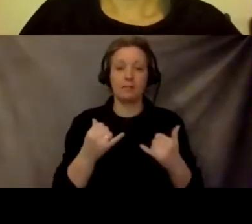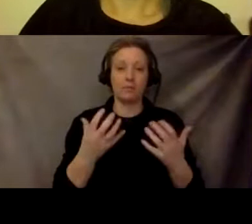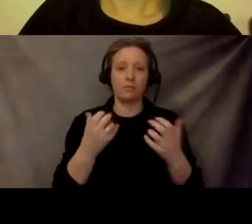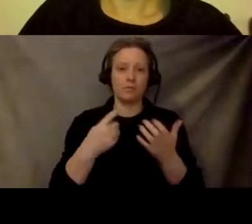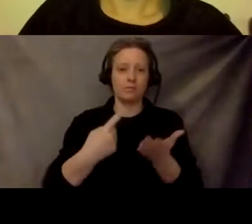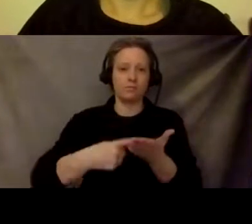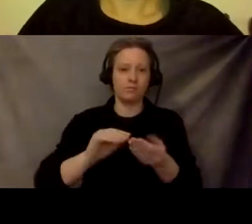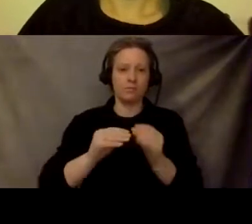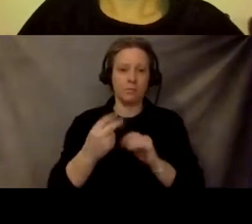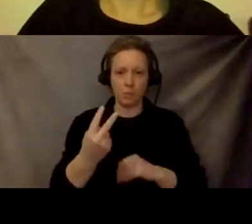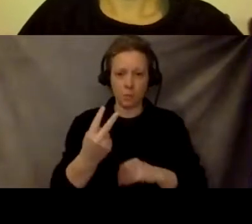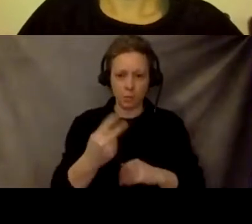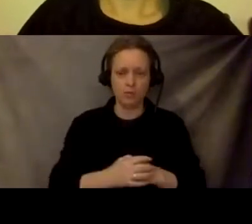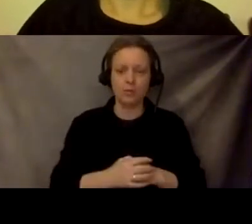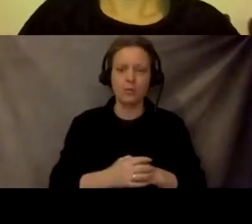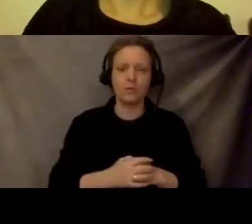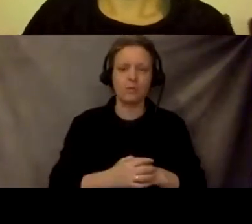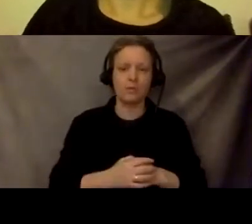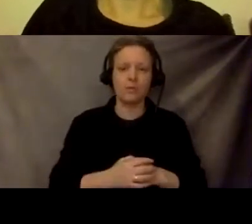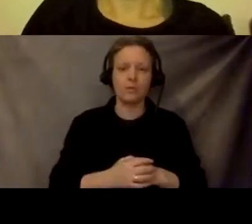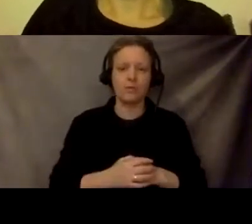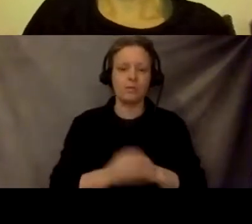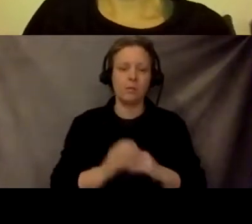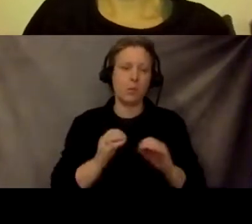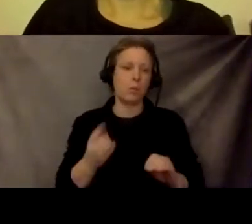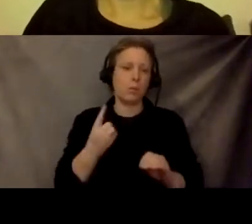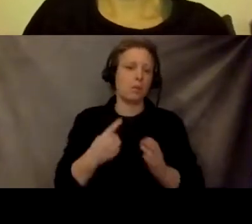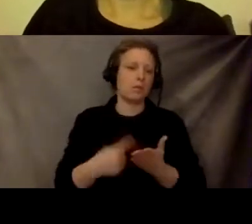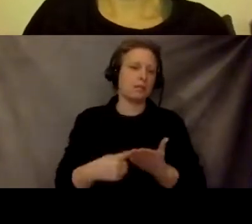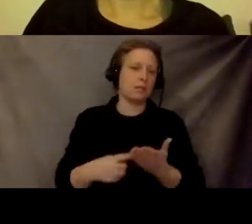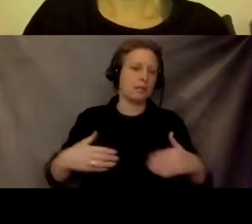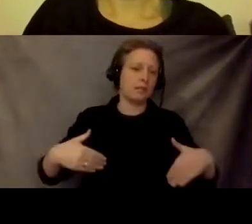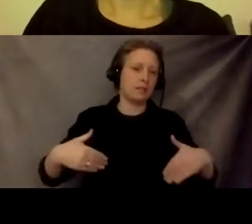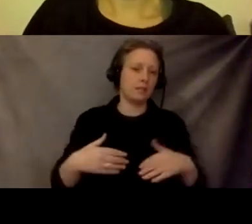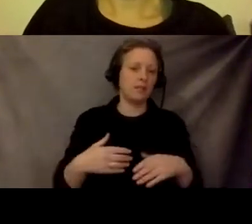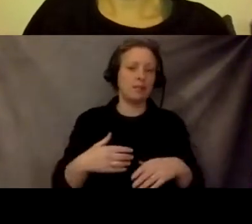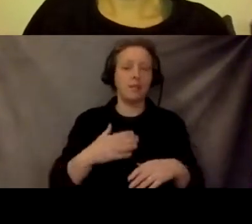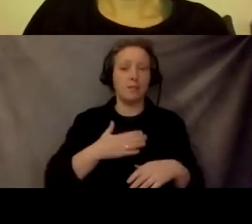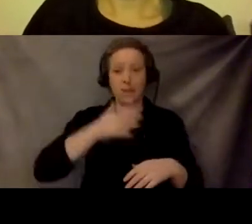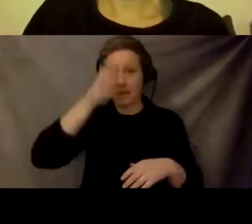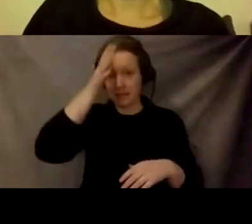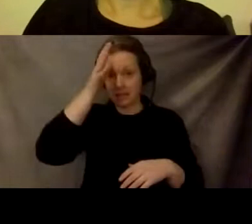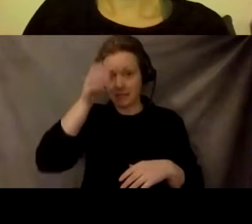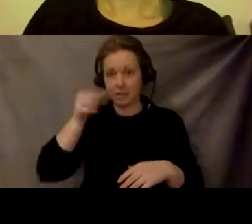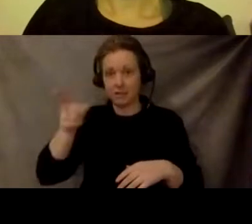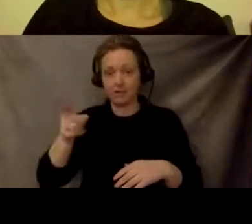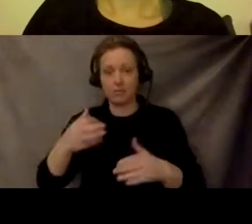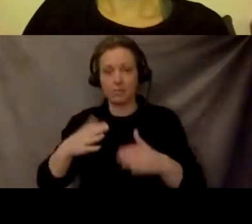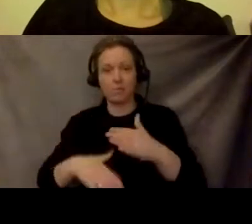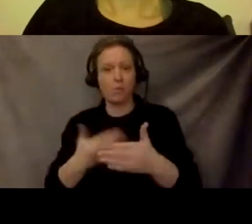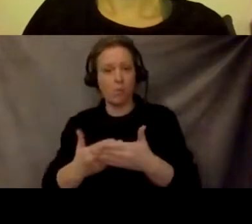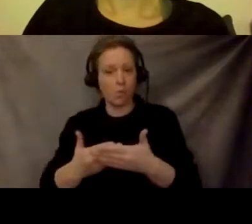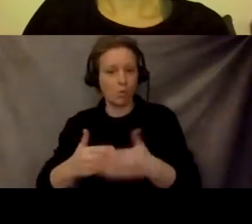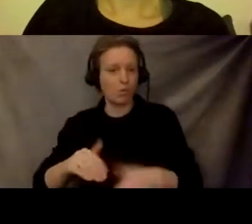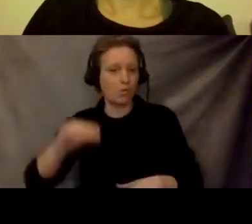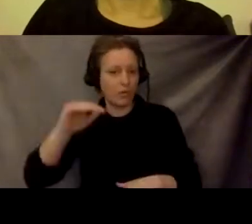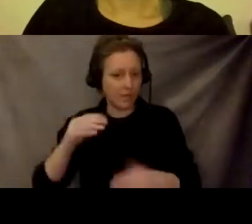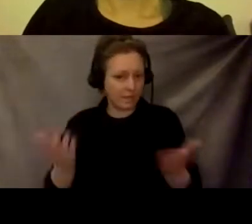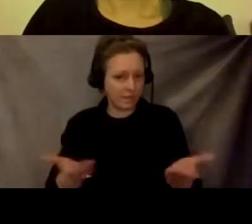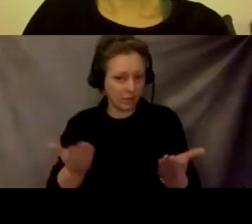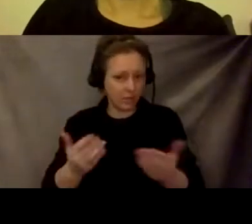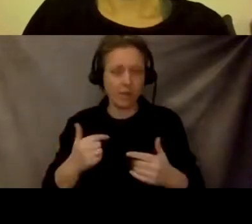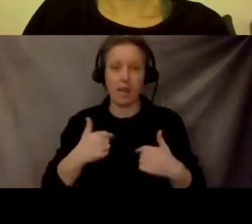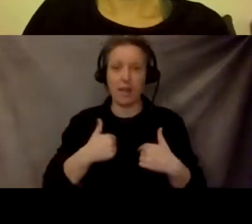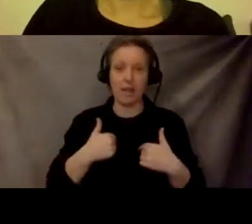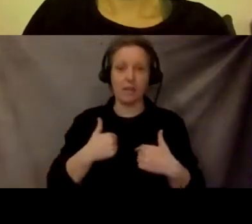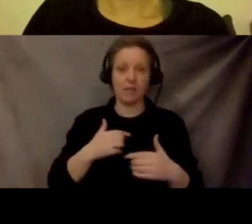my dad was born and raised in Oregon. I was born and raised in Oregon. So we like trees, but we also have come to grips